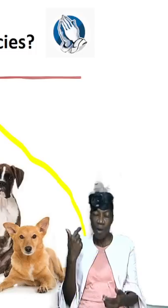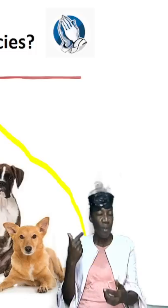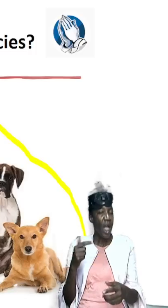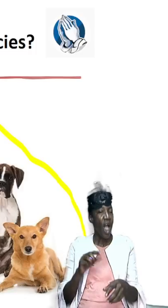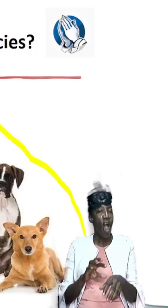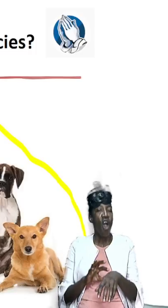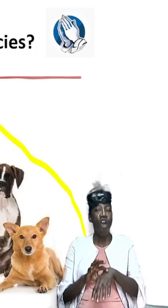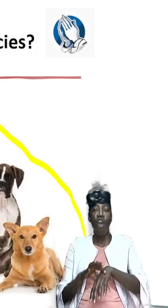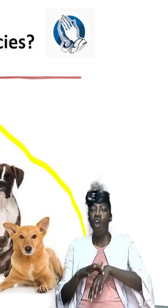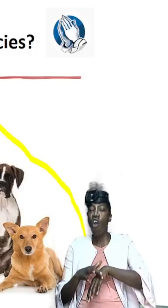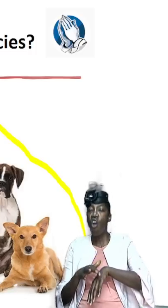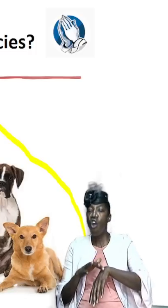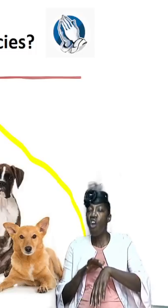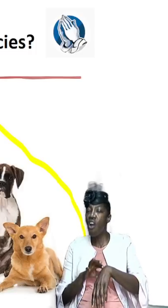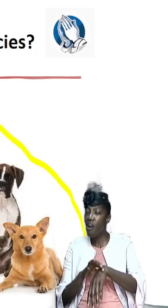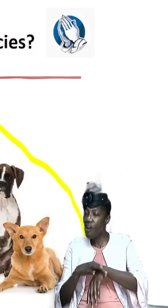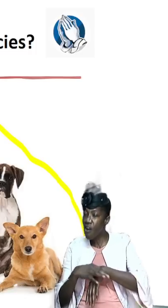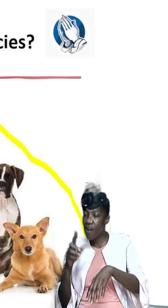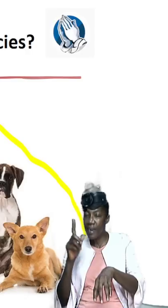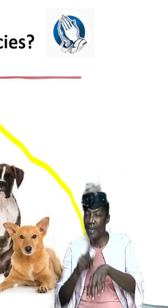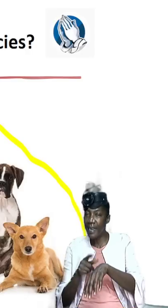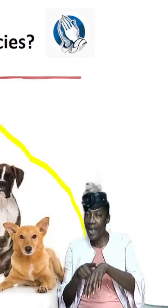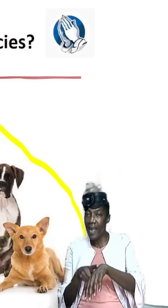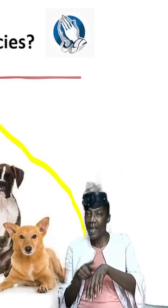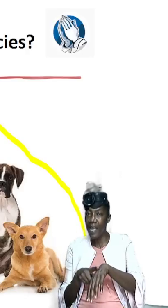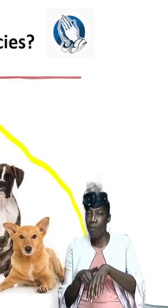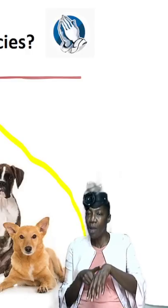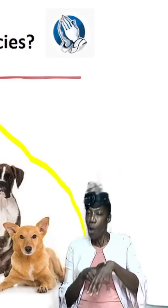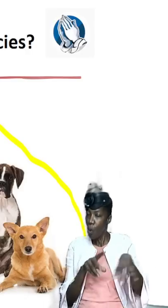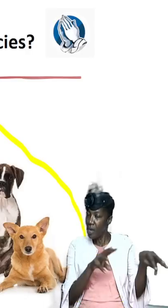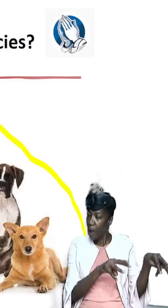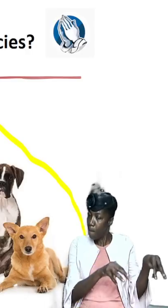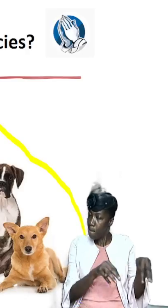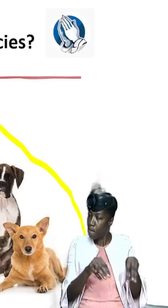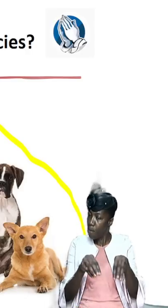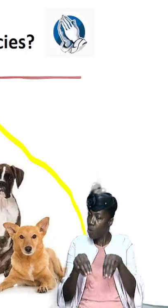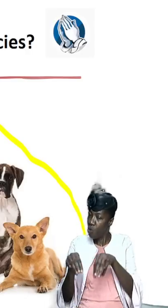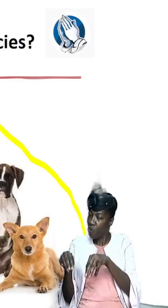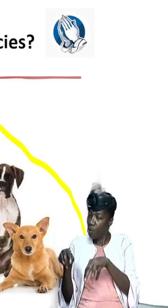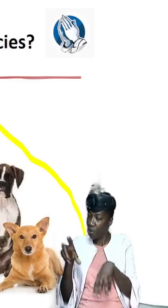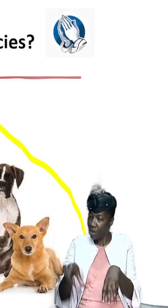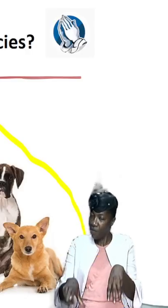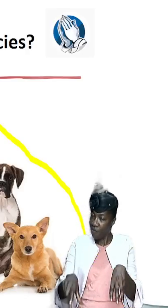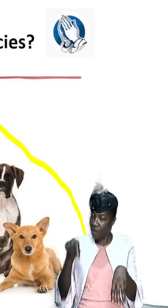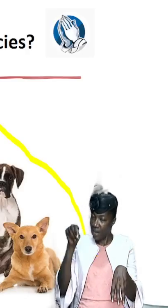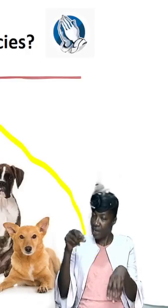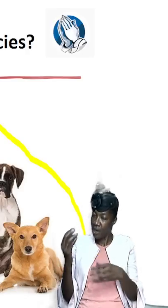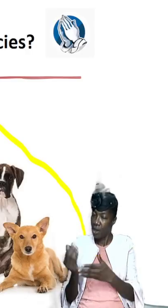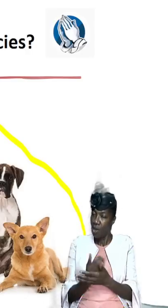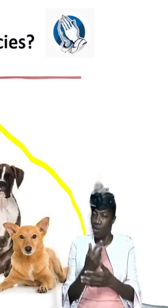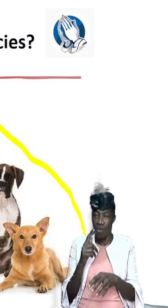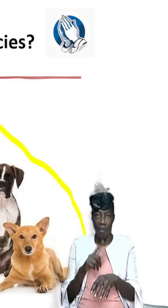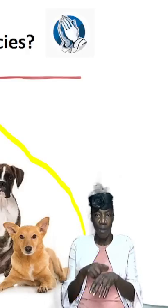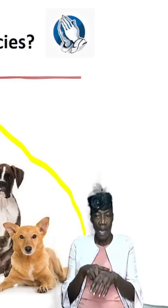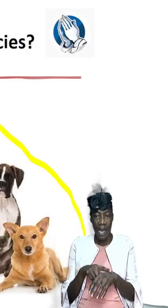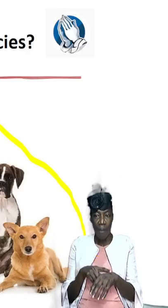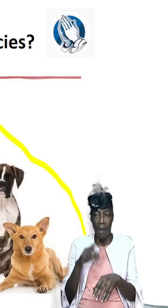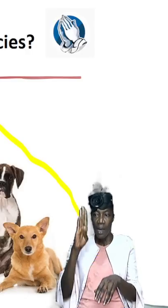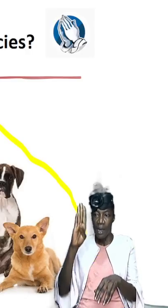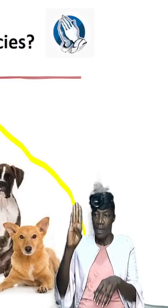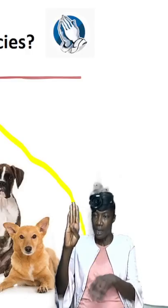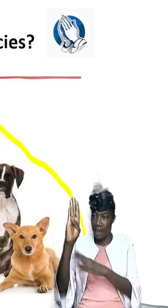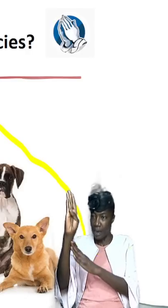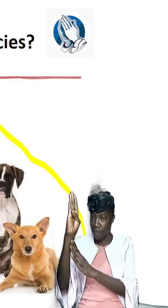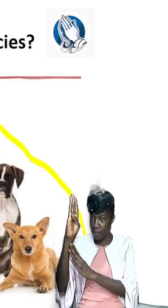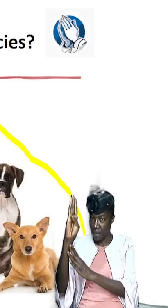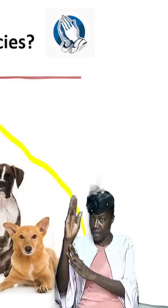times, from way back, early times. But as they moved out, what you find is that sometimes the big A and the big B, when